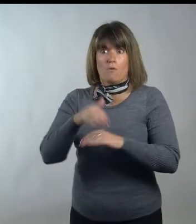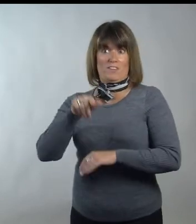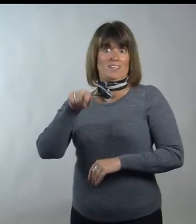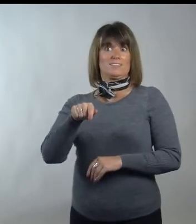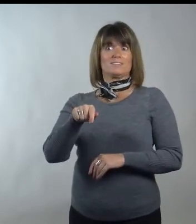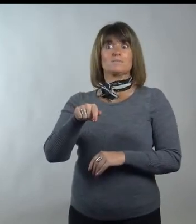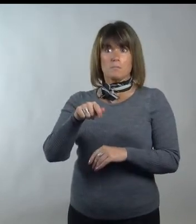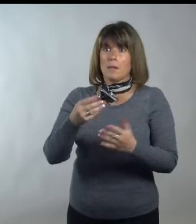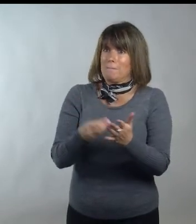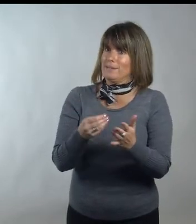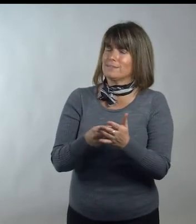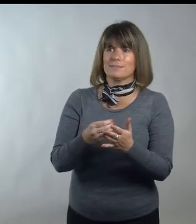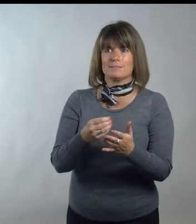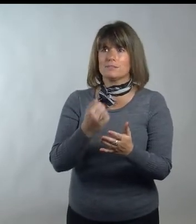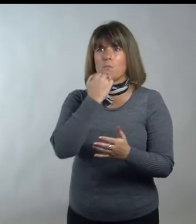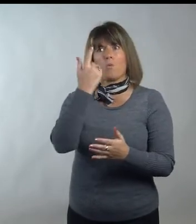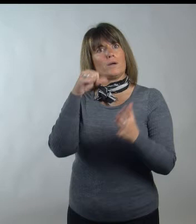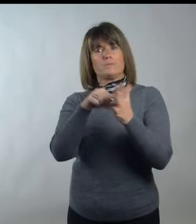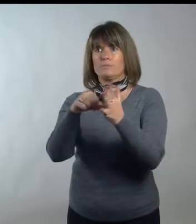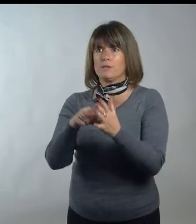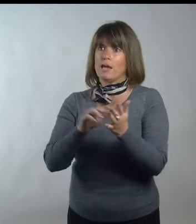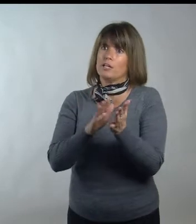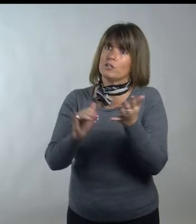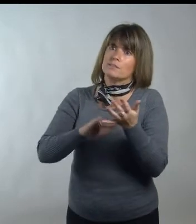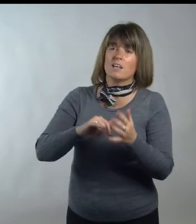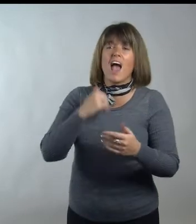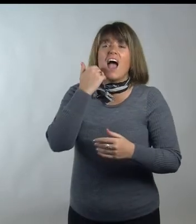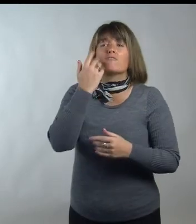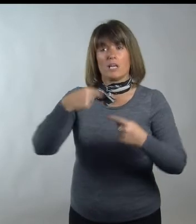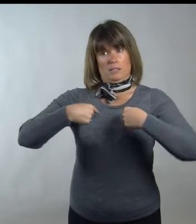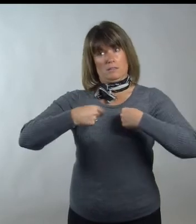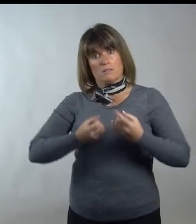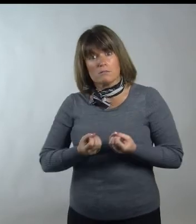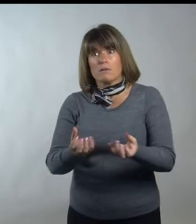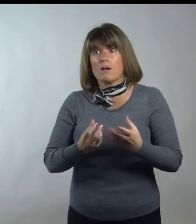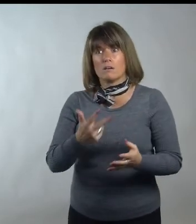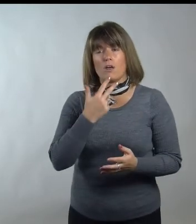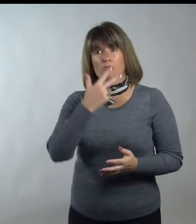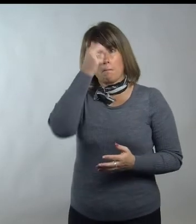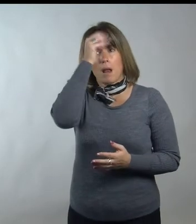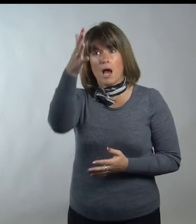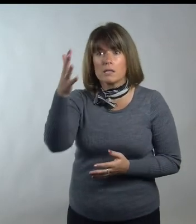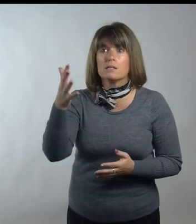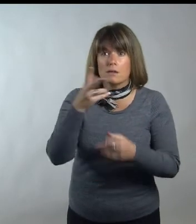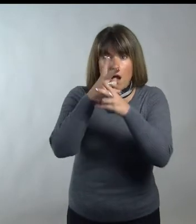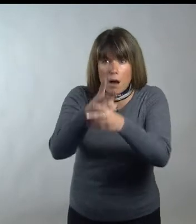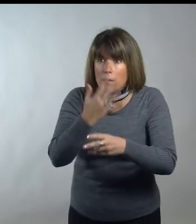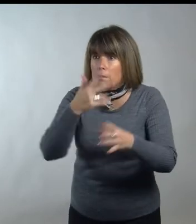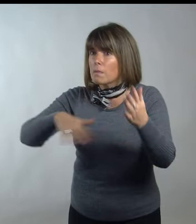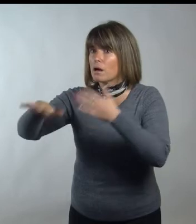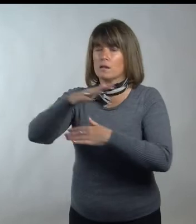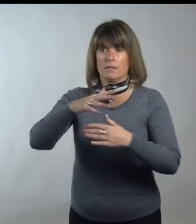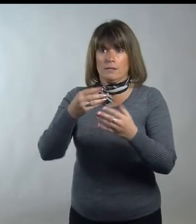as everyone else. Although we have over 3 million to spend every day in ABMU looking after people, we need to make our money